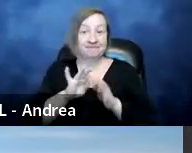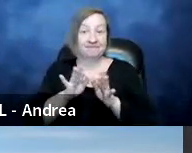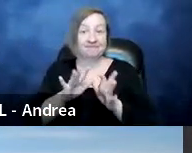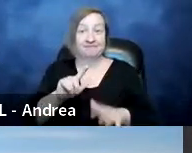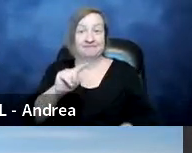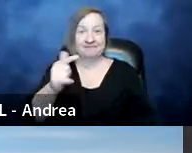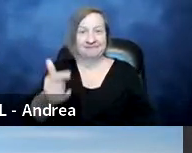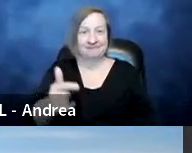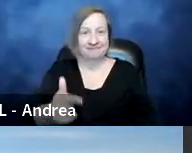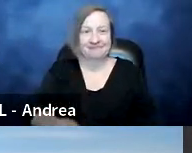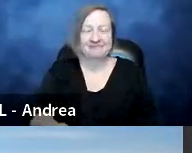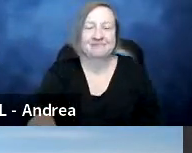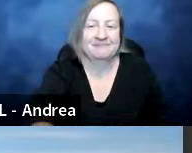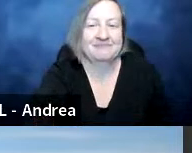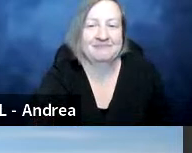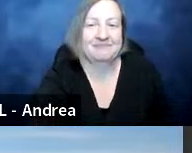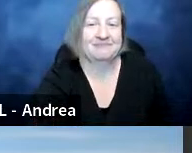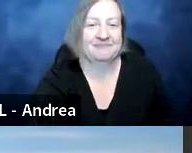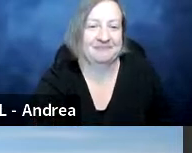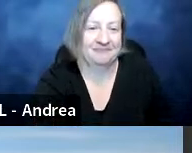And we do have a view of it closed as well.